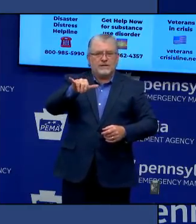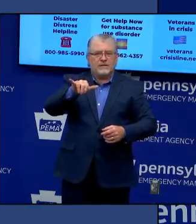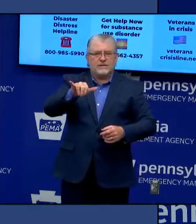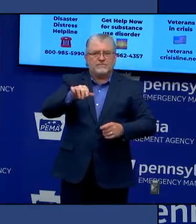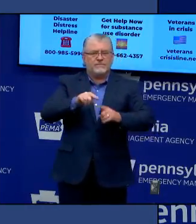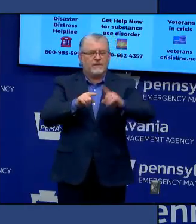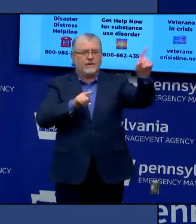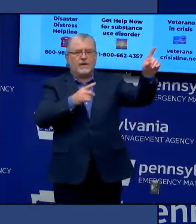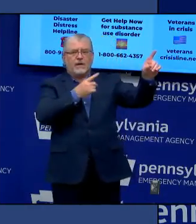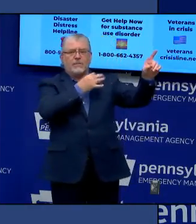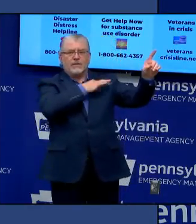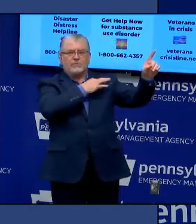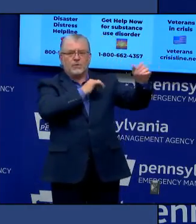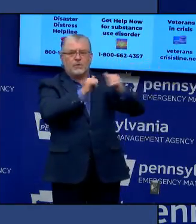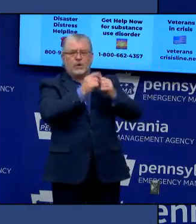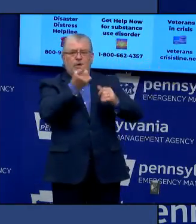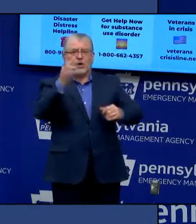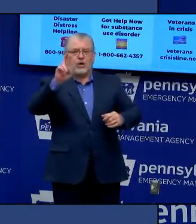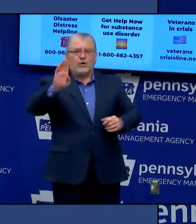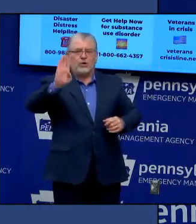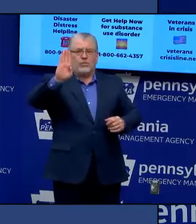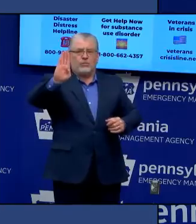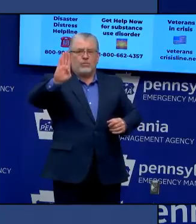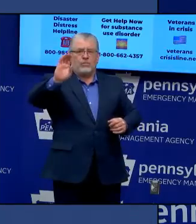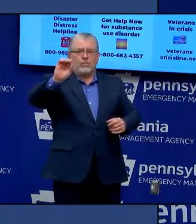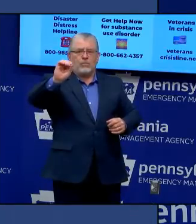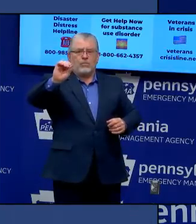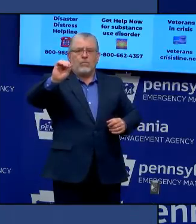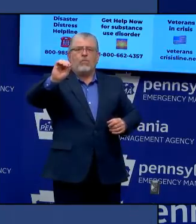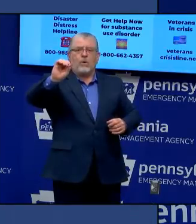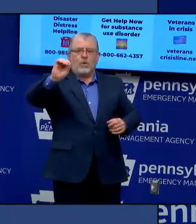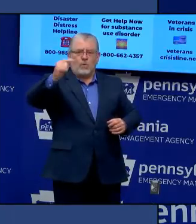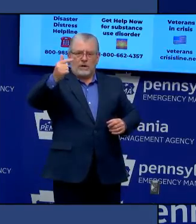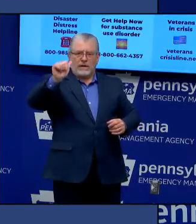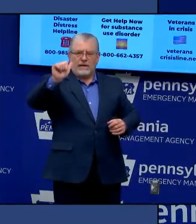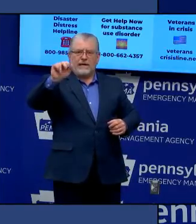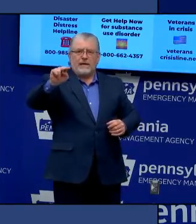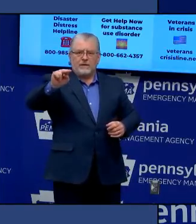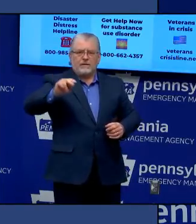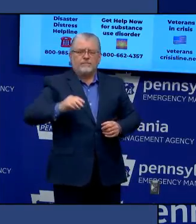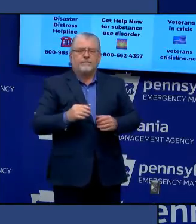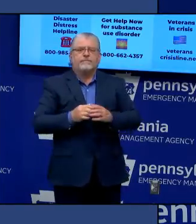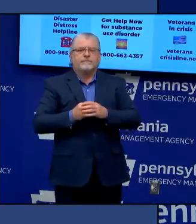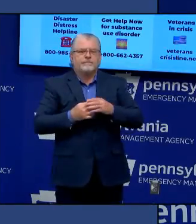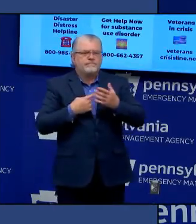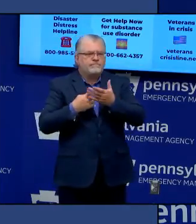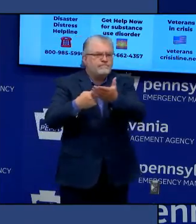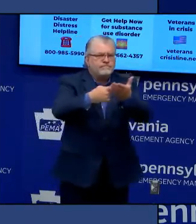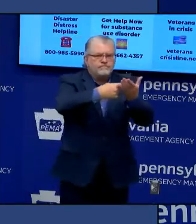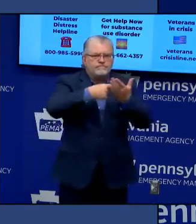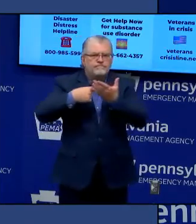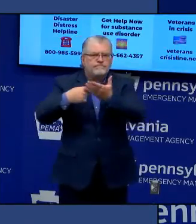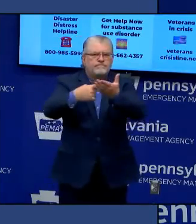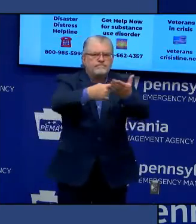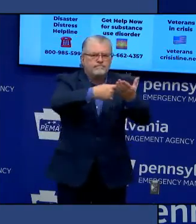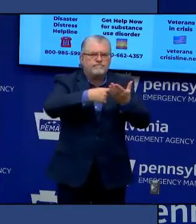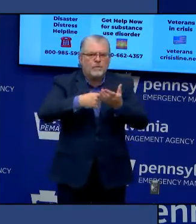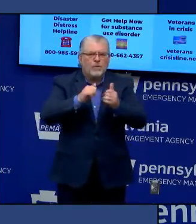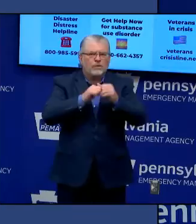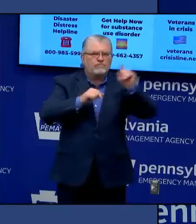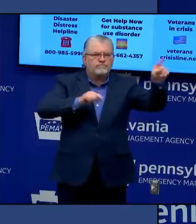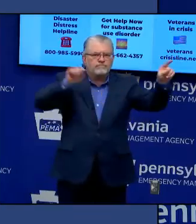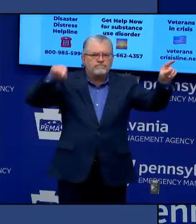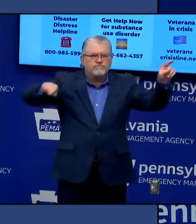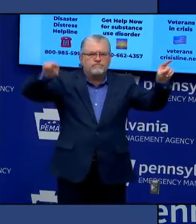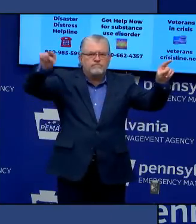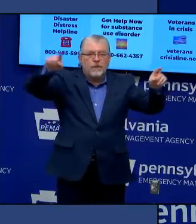Allegheny County. We have regular discussions with our county and municipal health department partners, including those in Allentown in